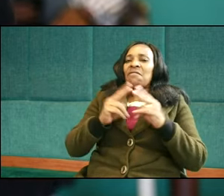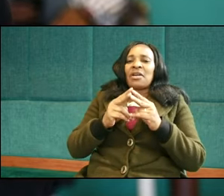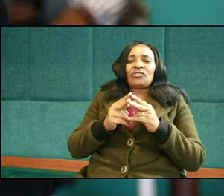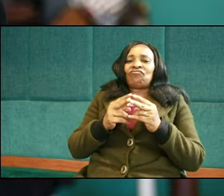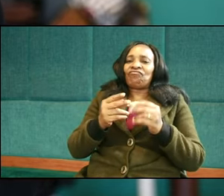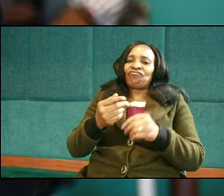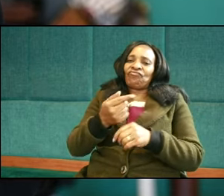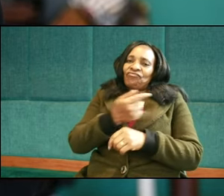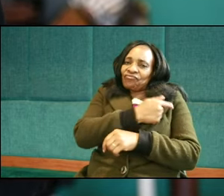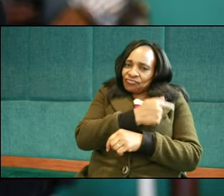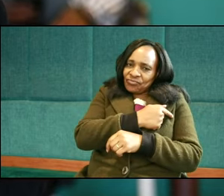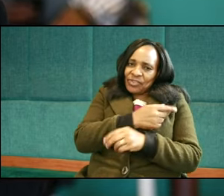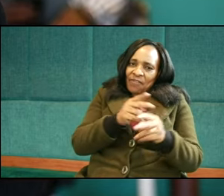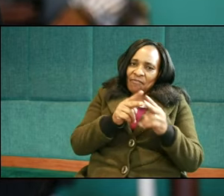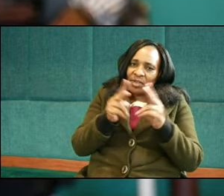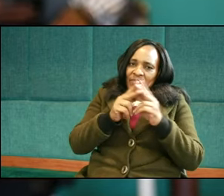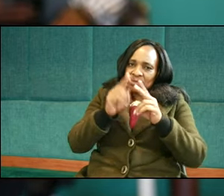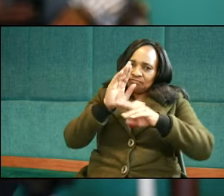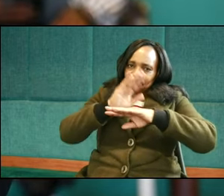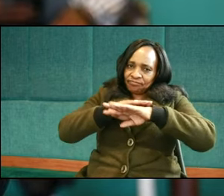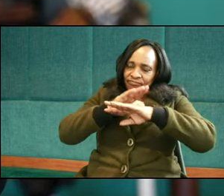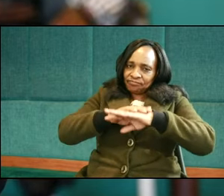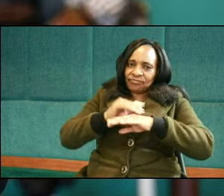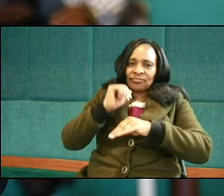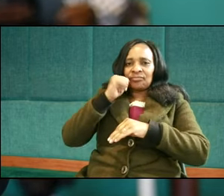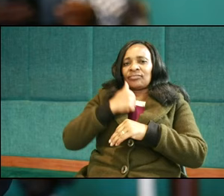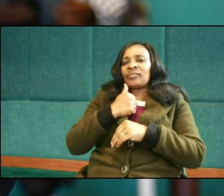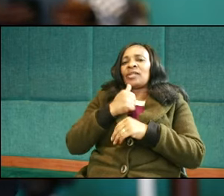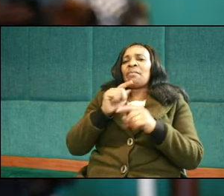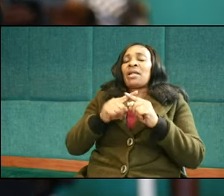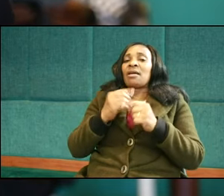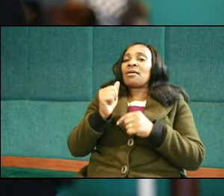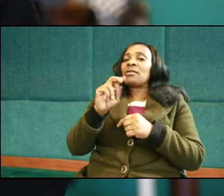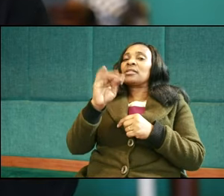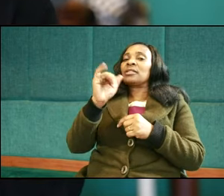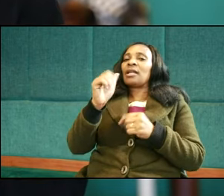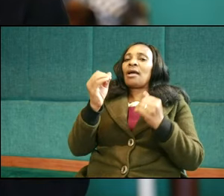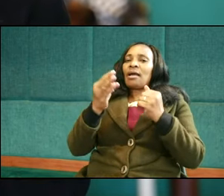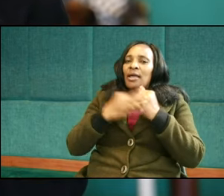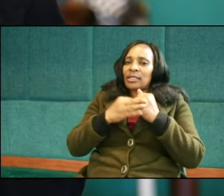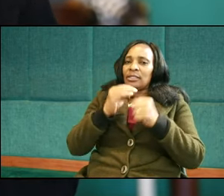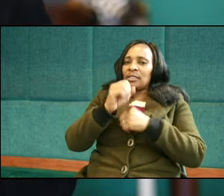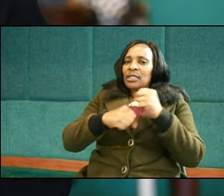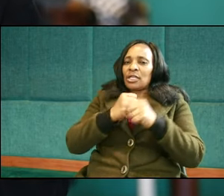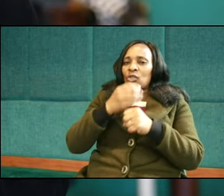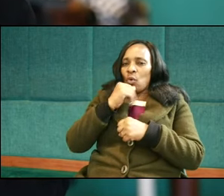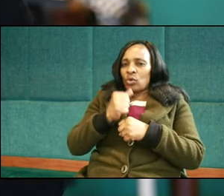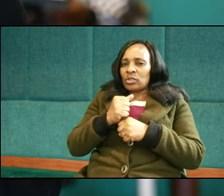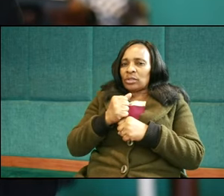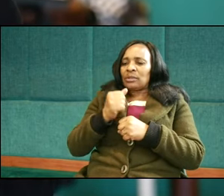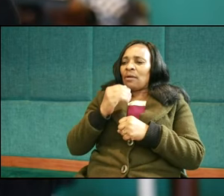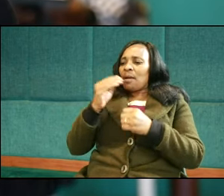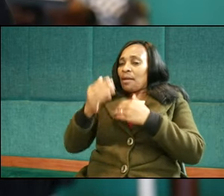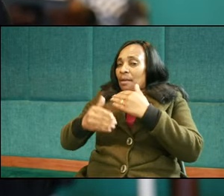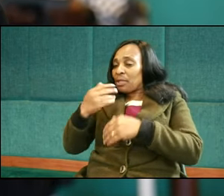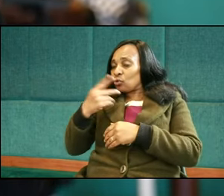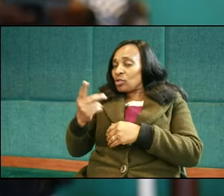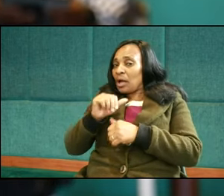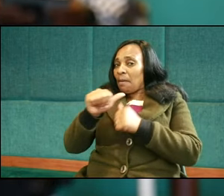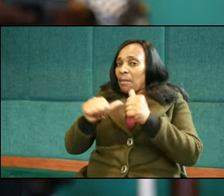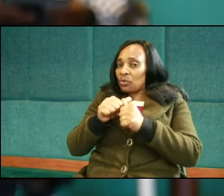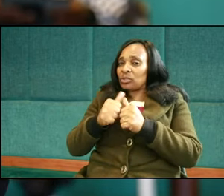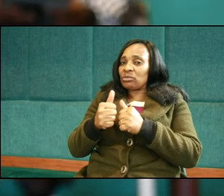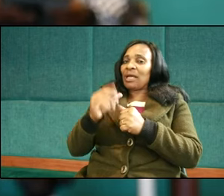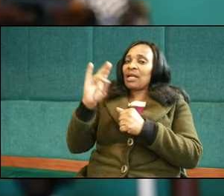treated very nicely. Now, when Anita was 8 years old, a neighbor told her parents about a Seventh-day Adventist